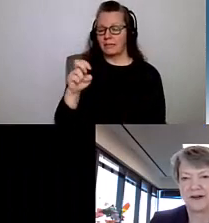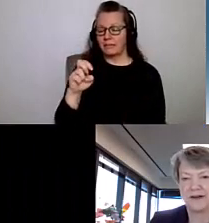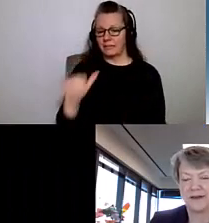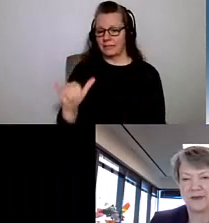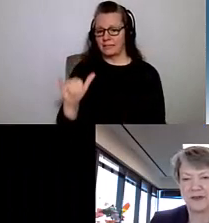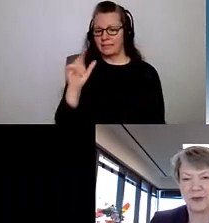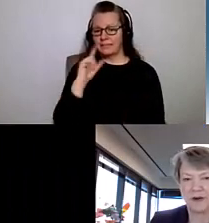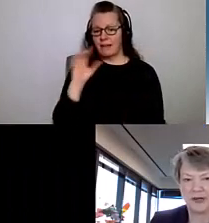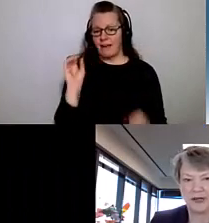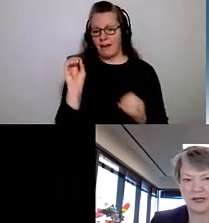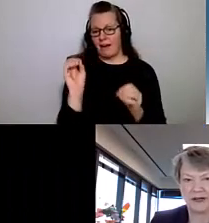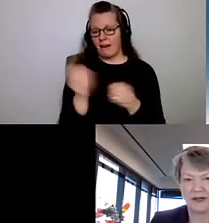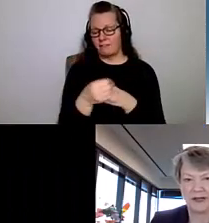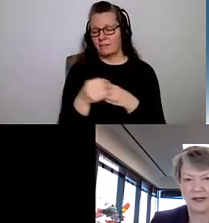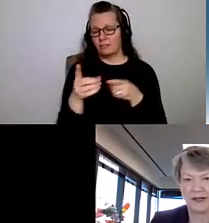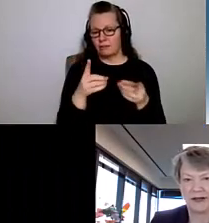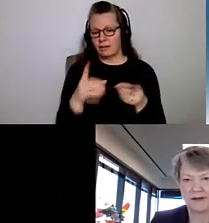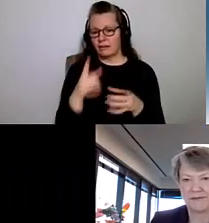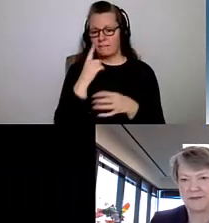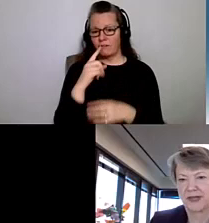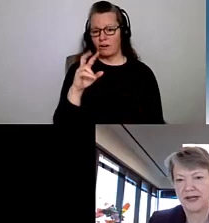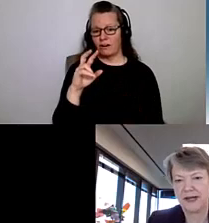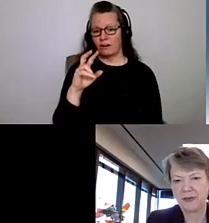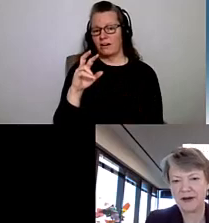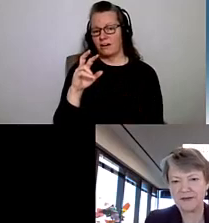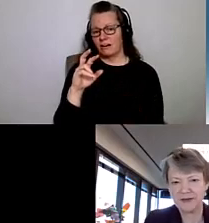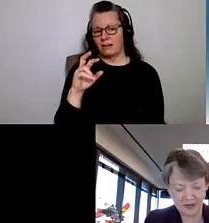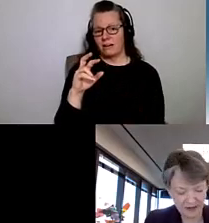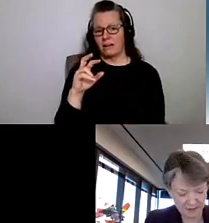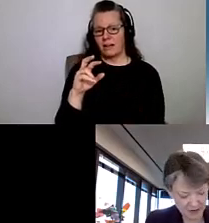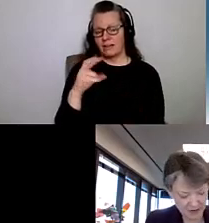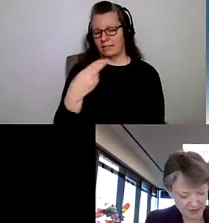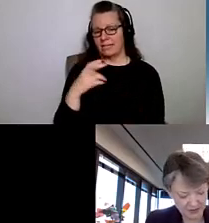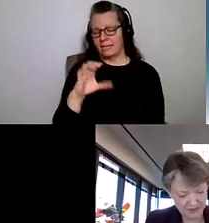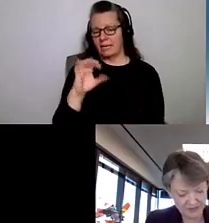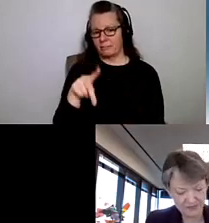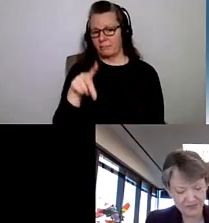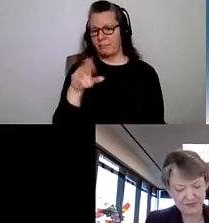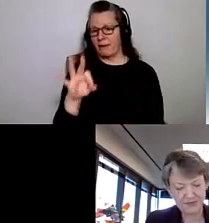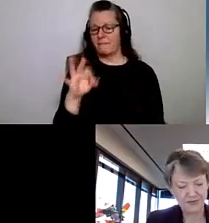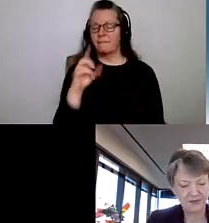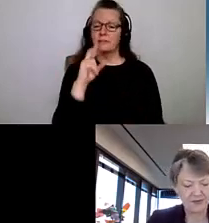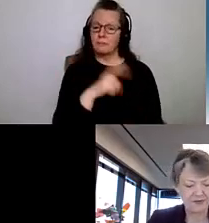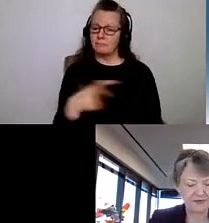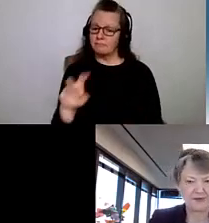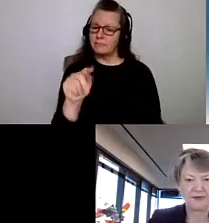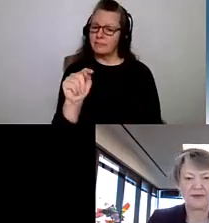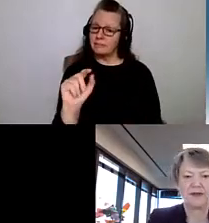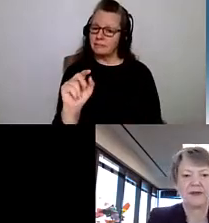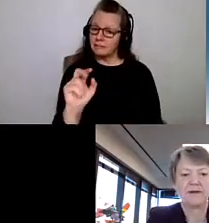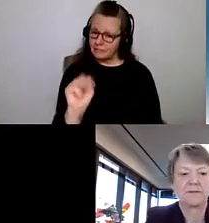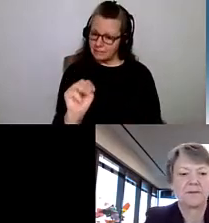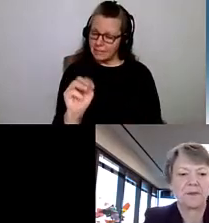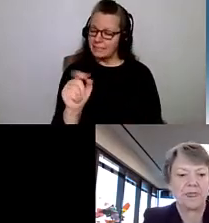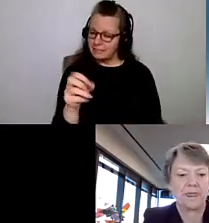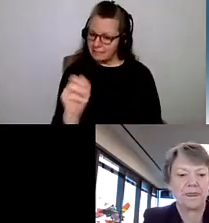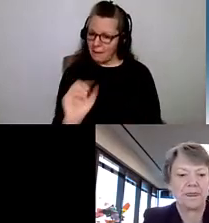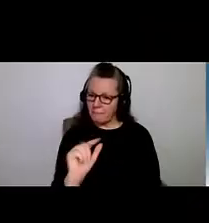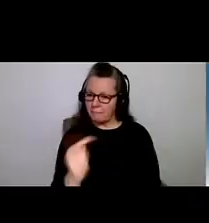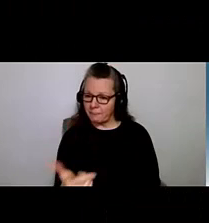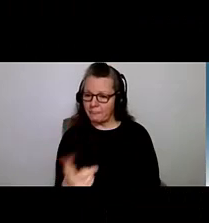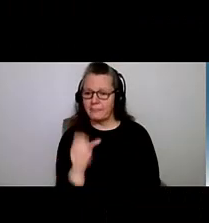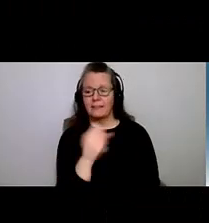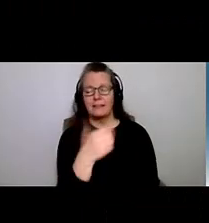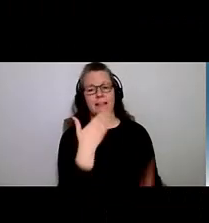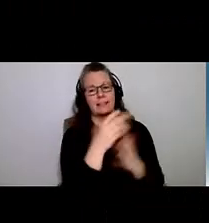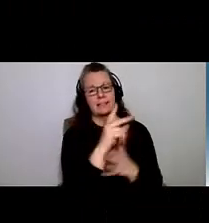our pharmacy department here in at HCPF. So Tom, over to you. Thanks, Kim. Good morning,